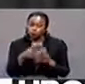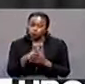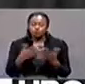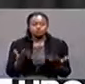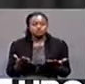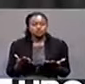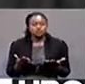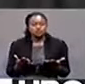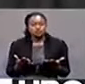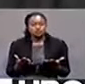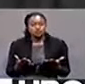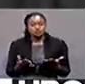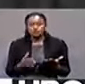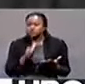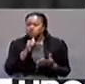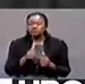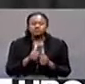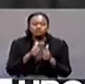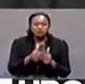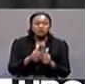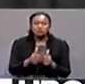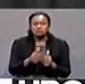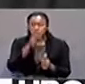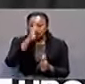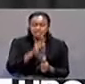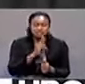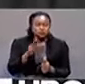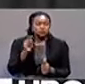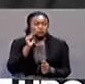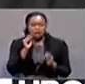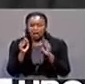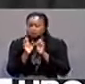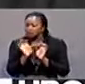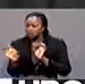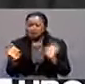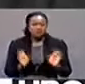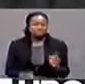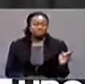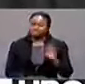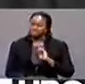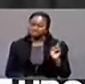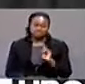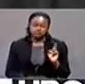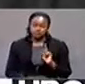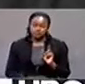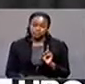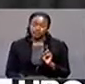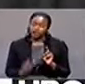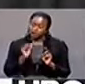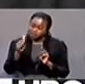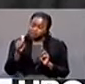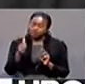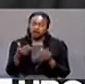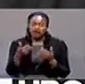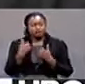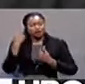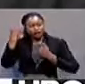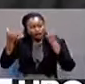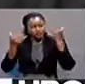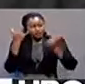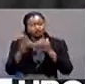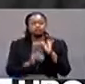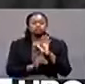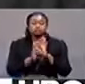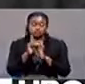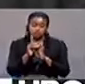creed, religion, tribe, or others. He was developmental.